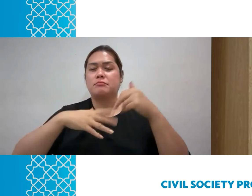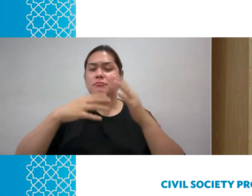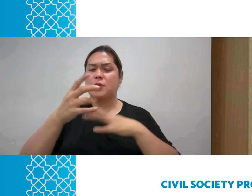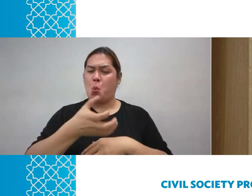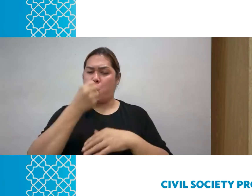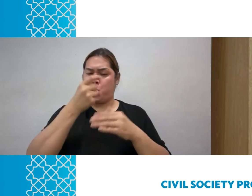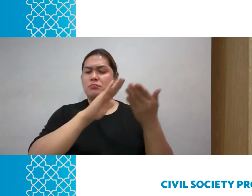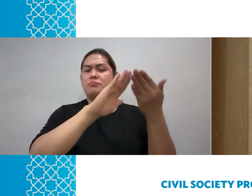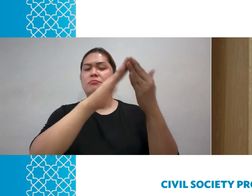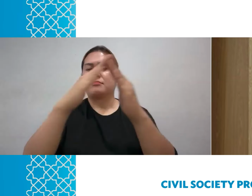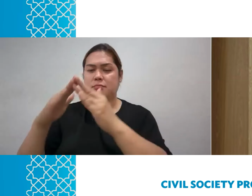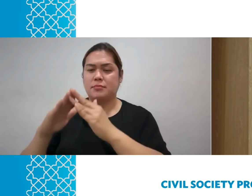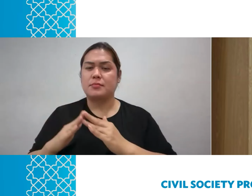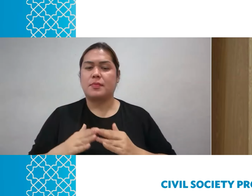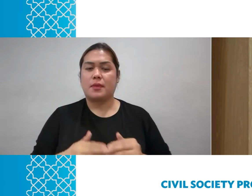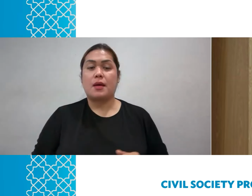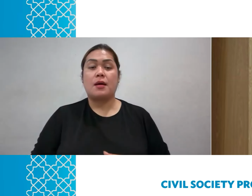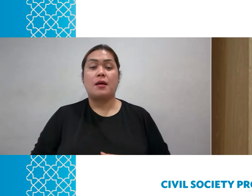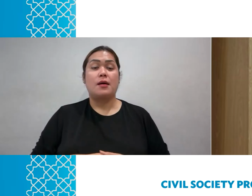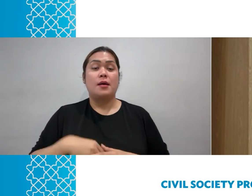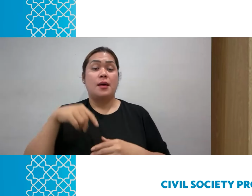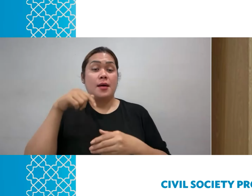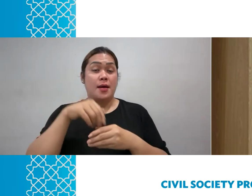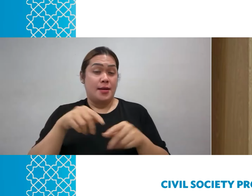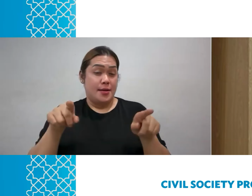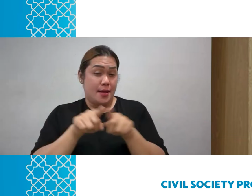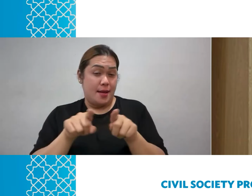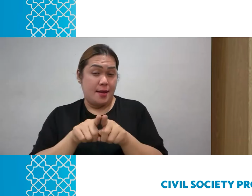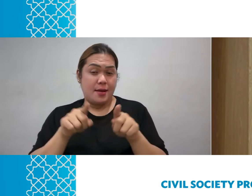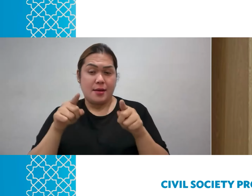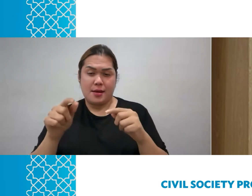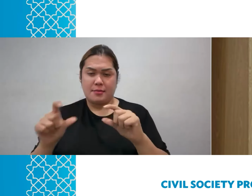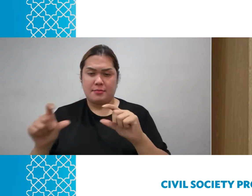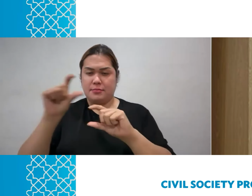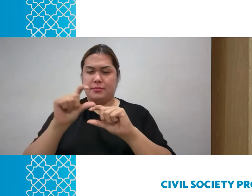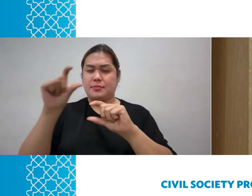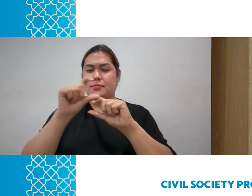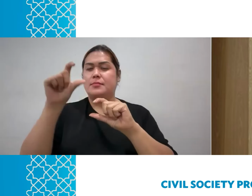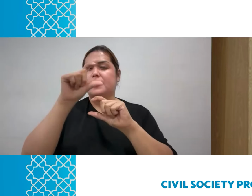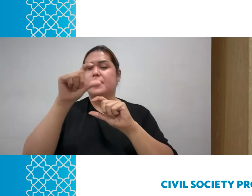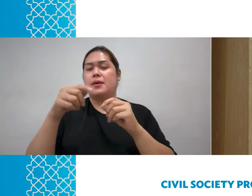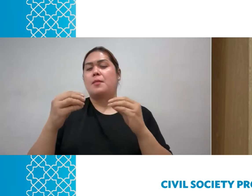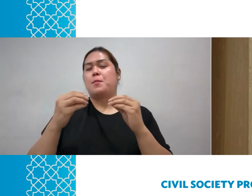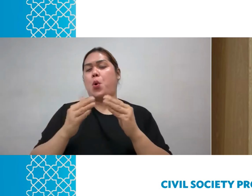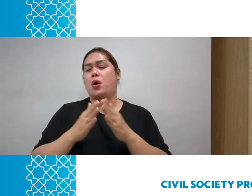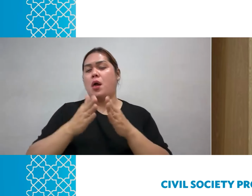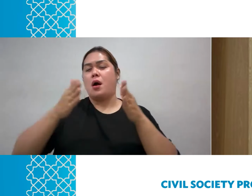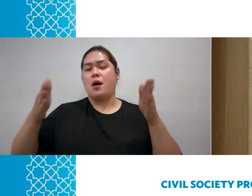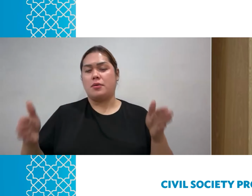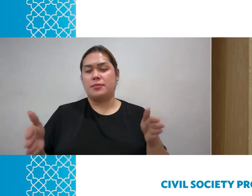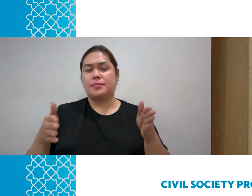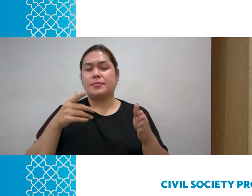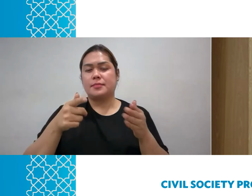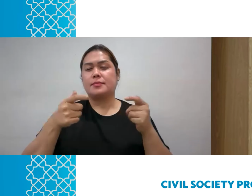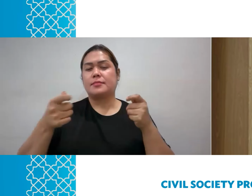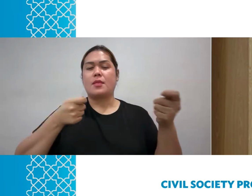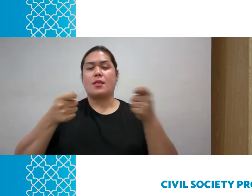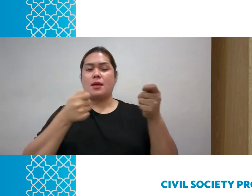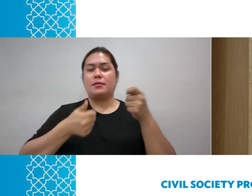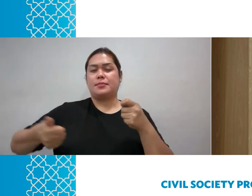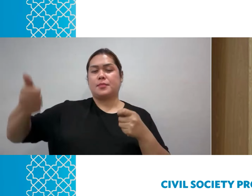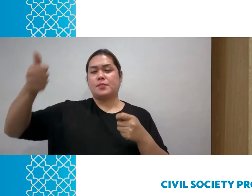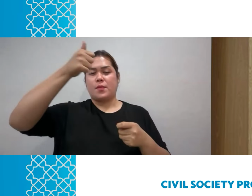it tends to sustain your investment better in the long term, especially with the project that Director General Hide shared in India. And